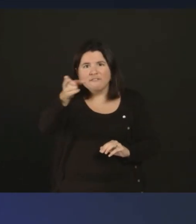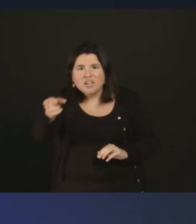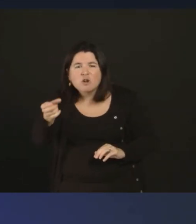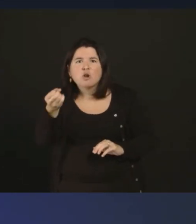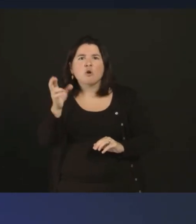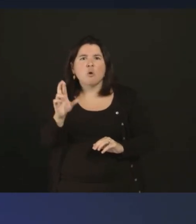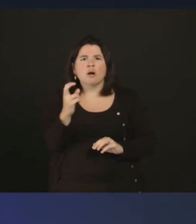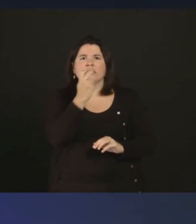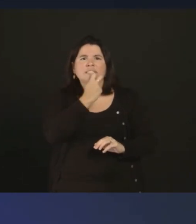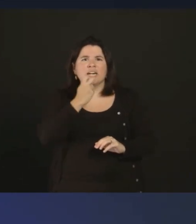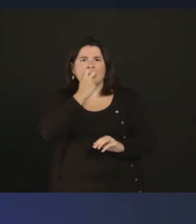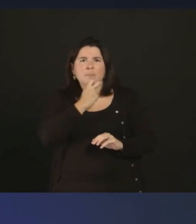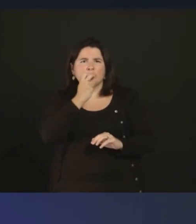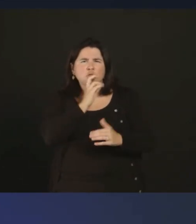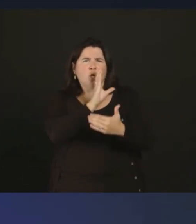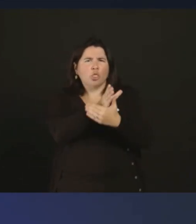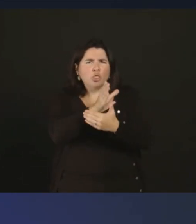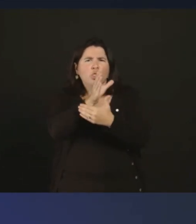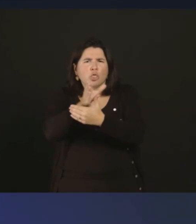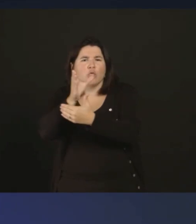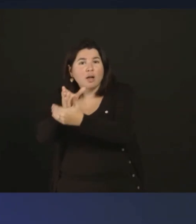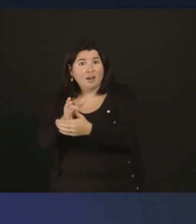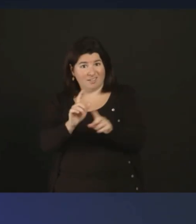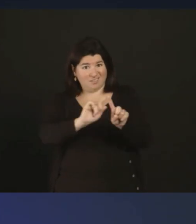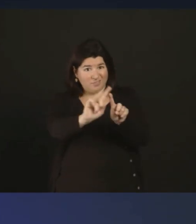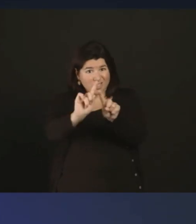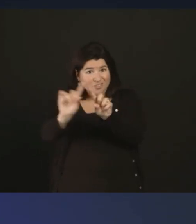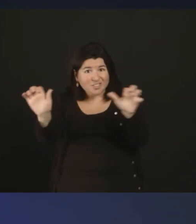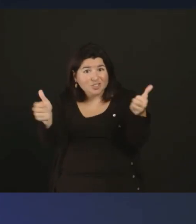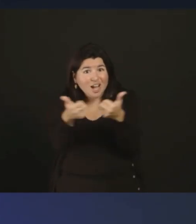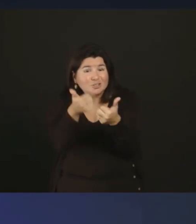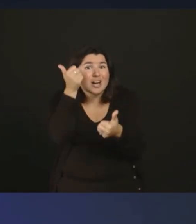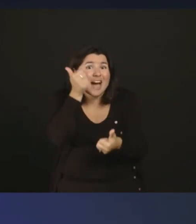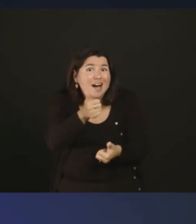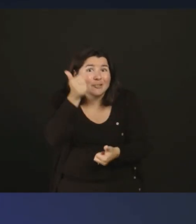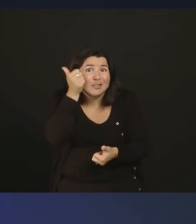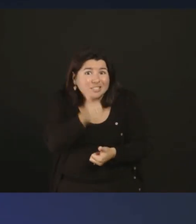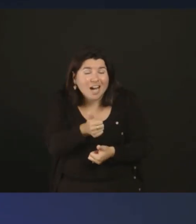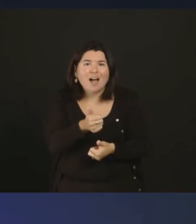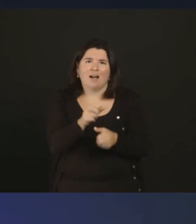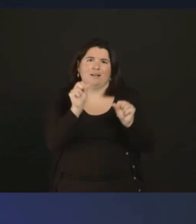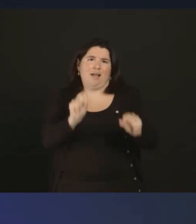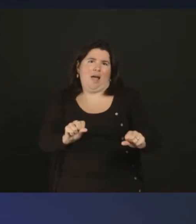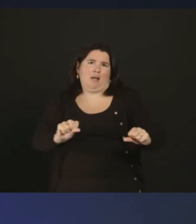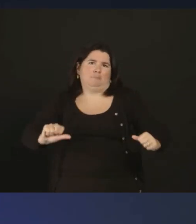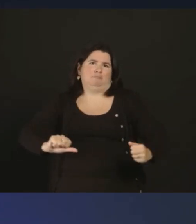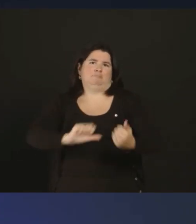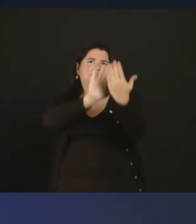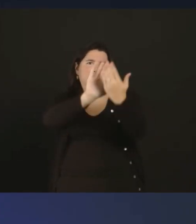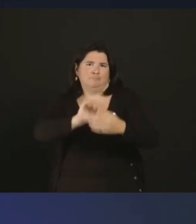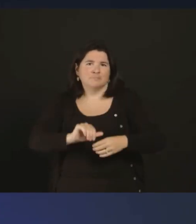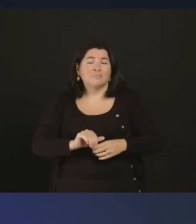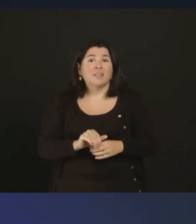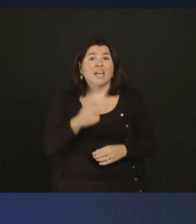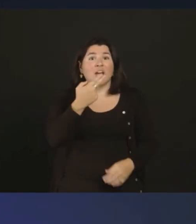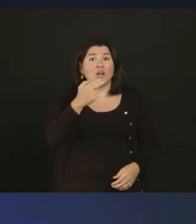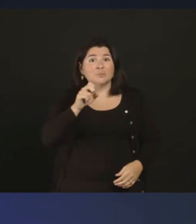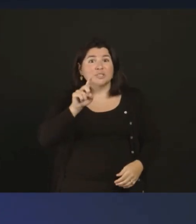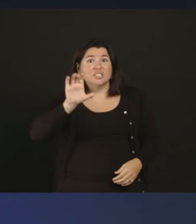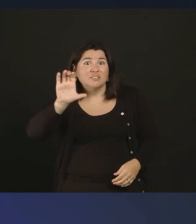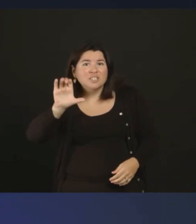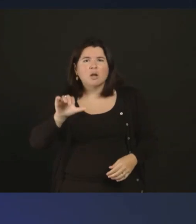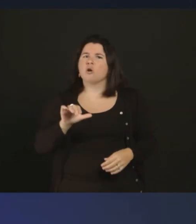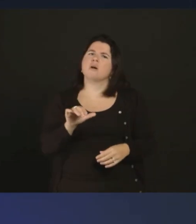speech deficits make every day to these challenges. And HSDC is the only nonprofit organization in the